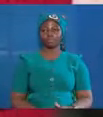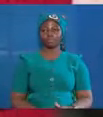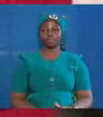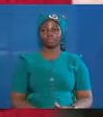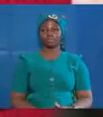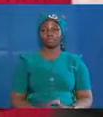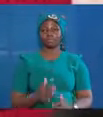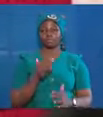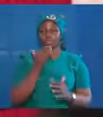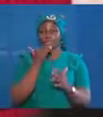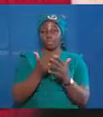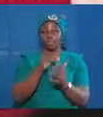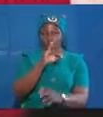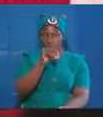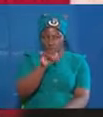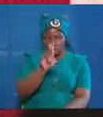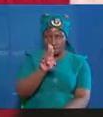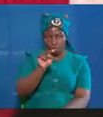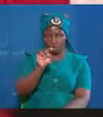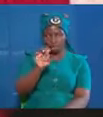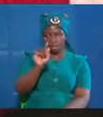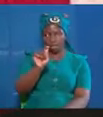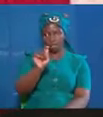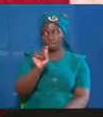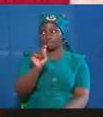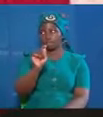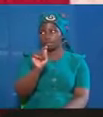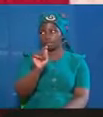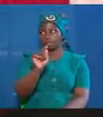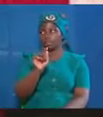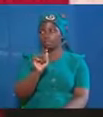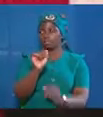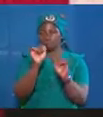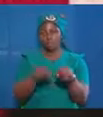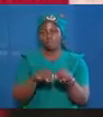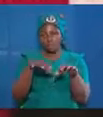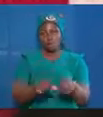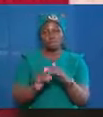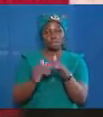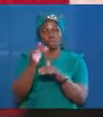Thank you. Junet, you can take the next part of the program.